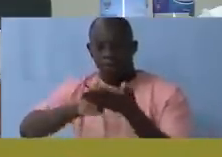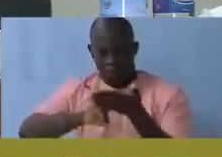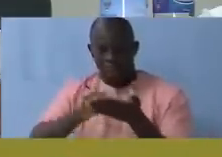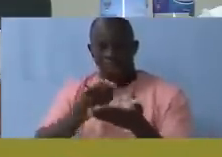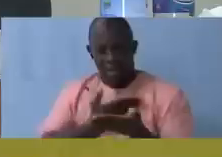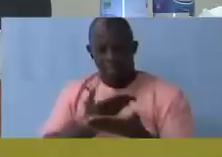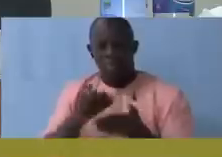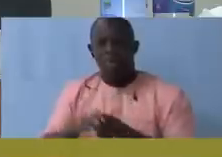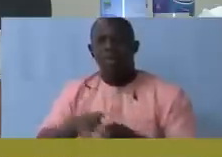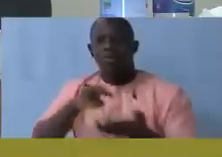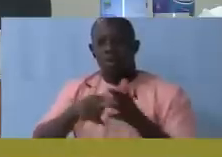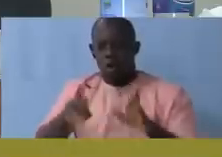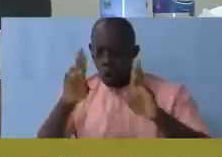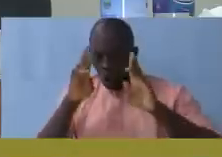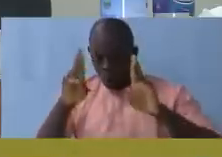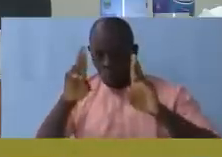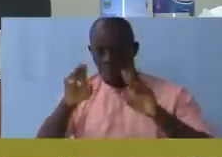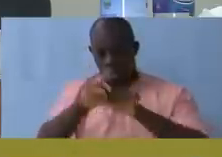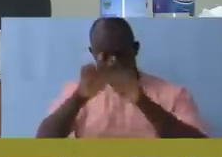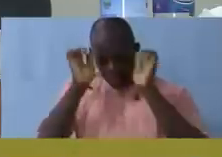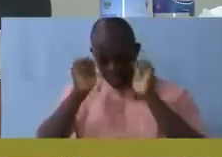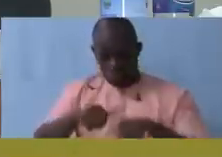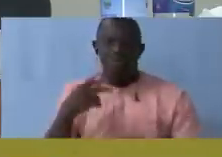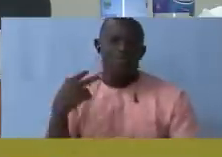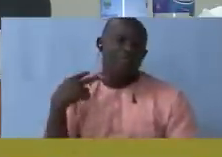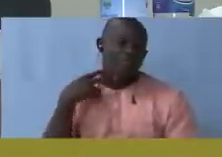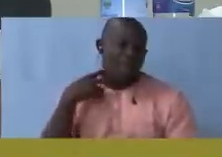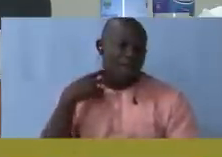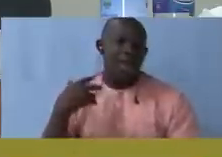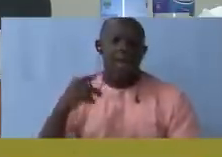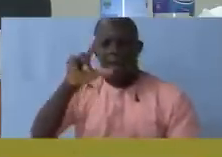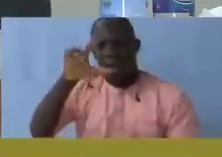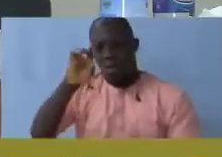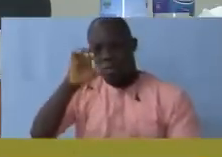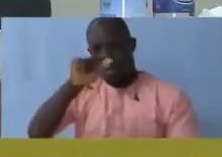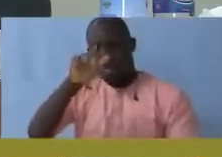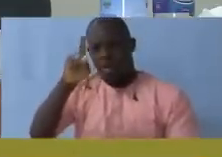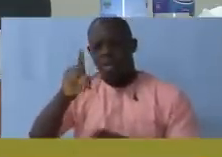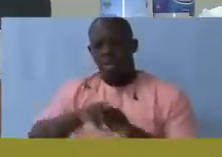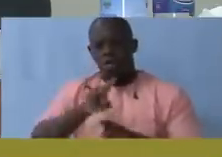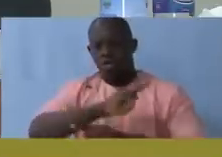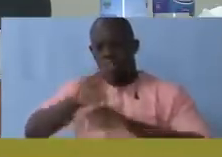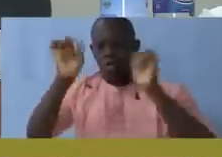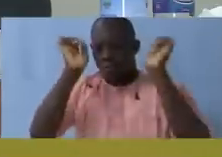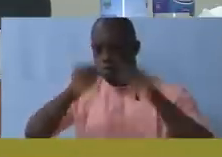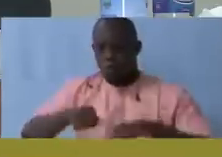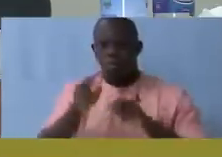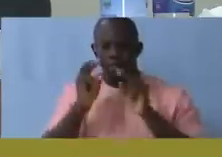You would expect that the viral load would still remain undetectable, isn't it?